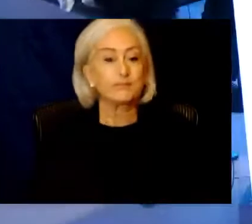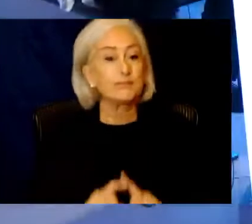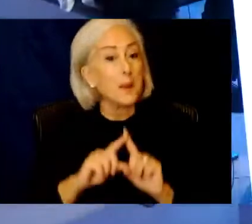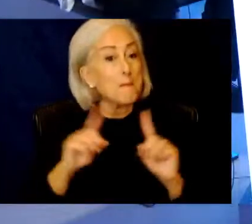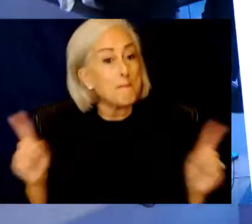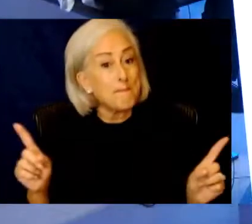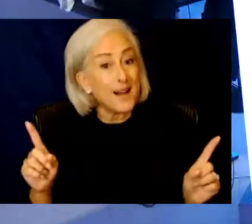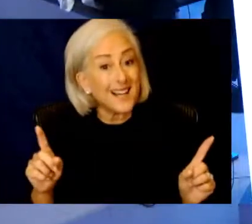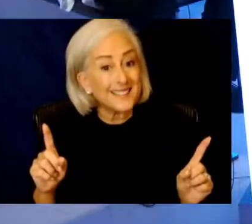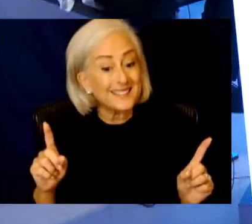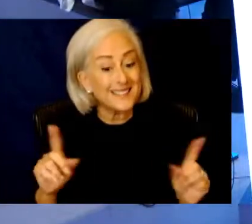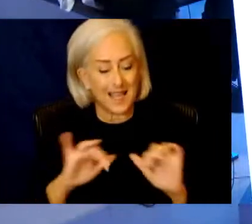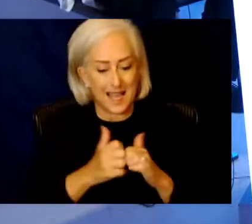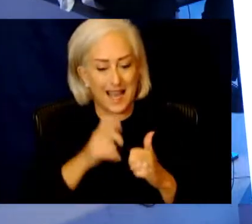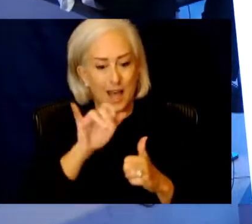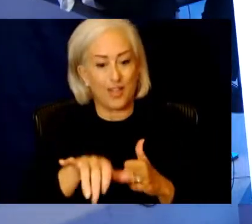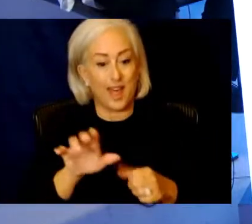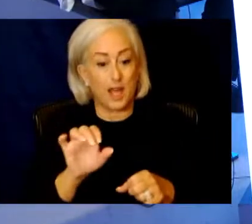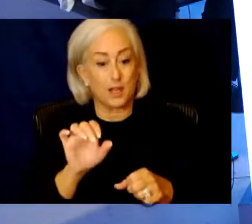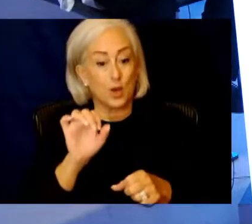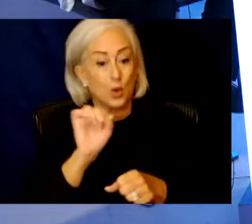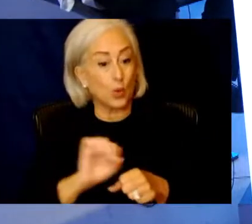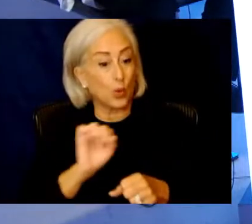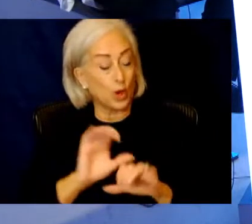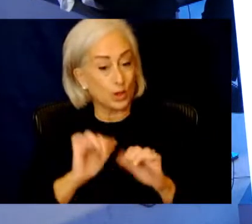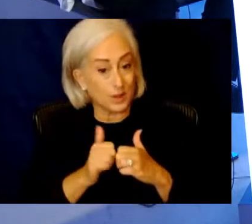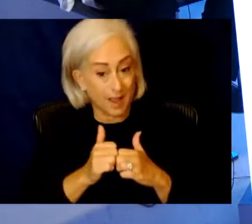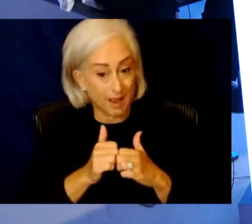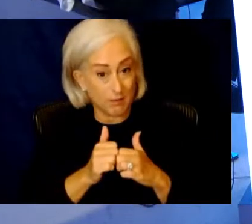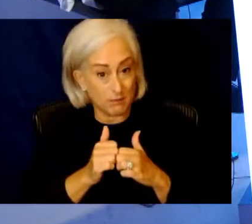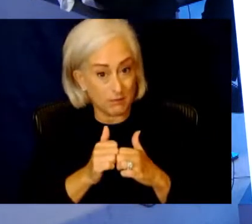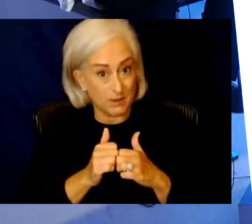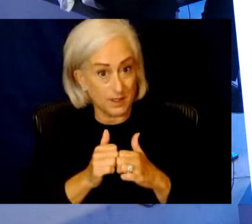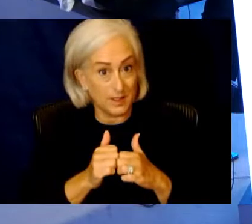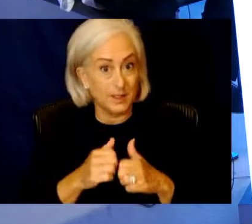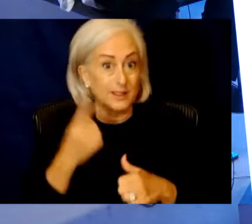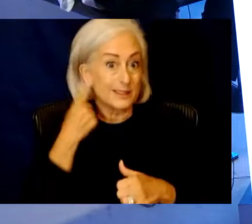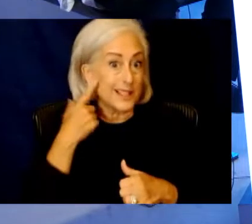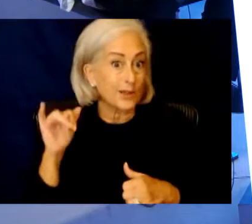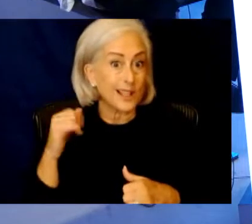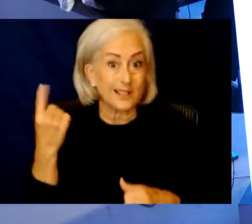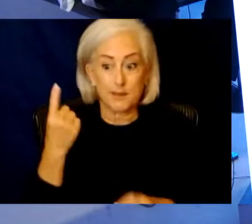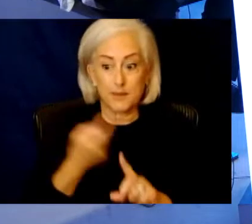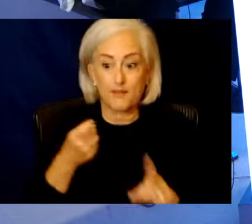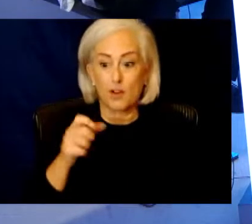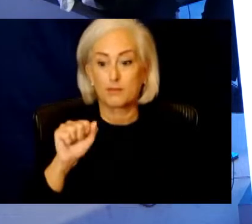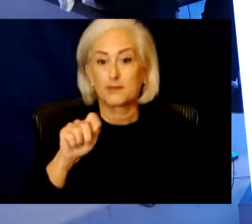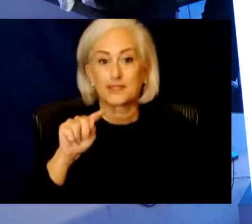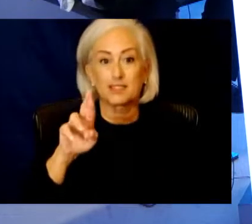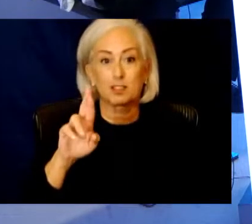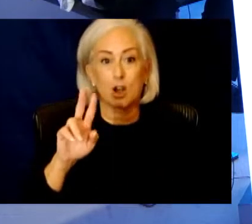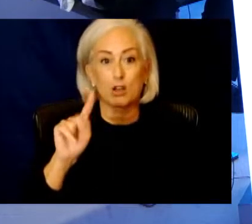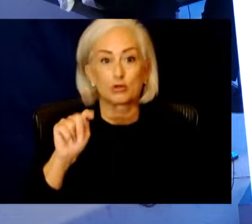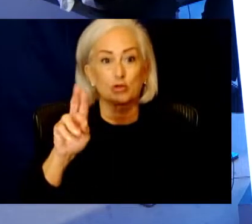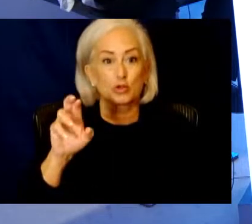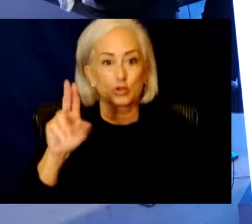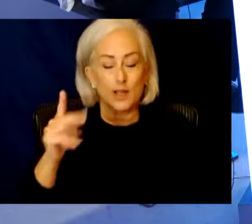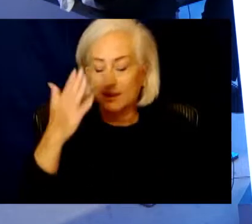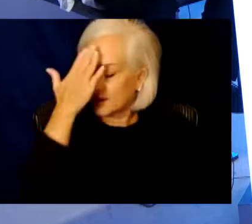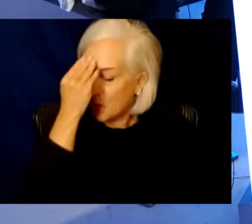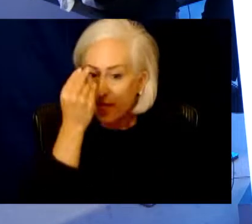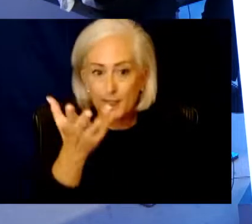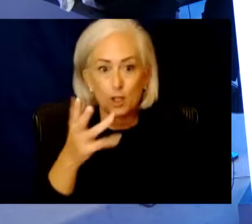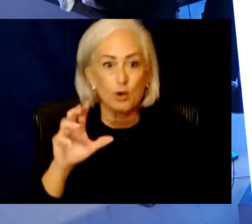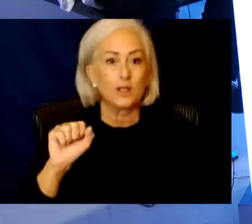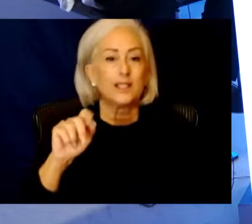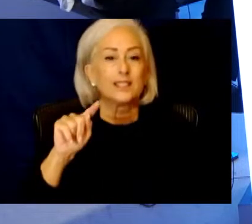dostarlimab works sounds something like it's out of Star Trek, could have been, or Star Wars. I just want to tell you, Star Trek had far better medical